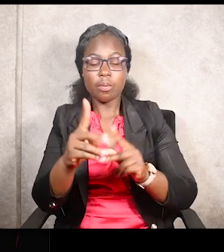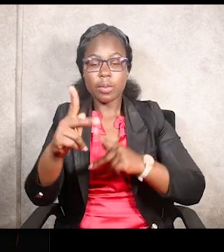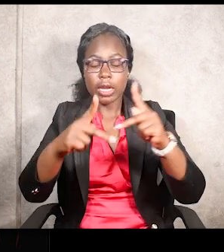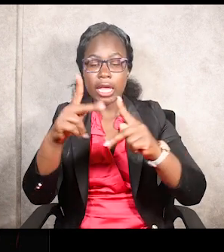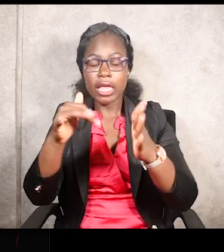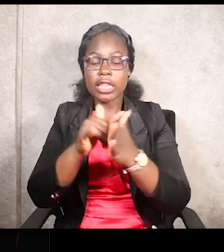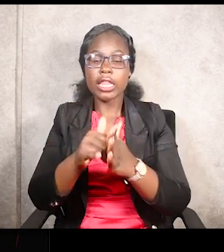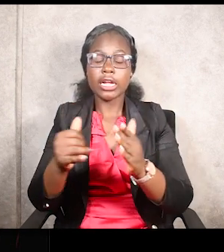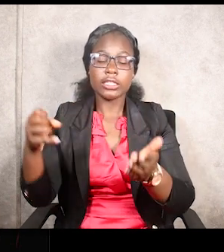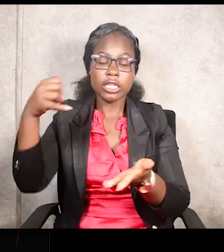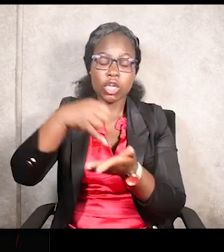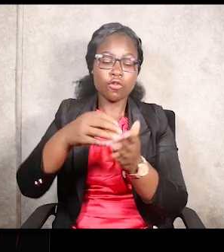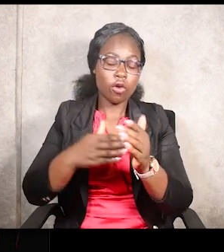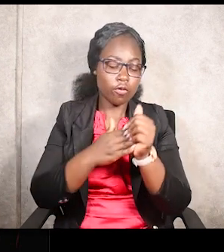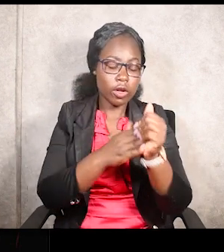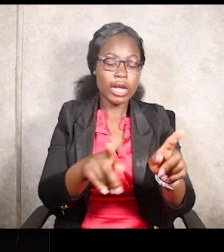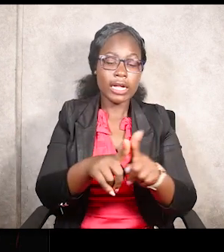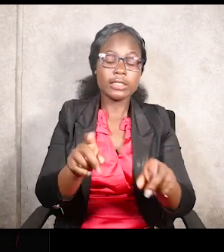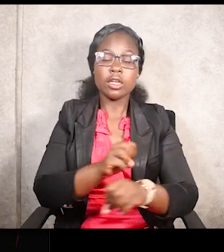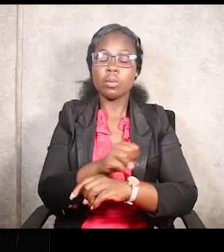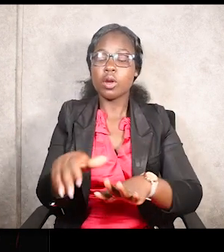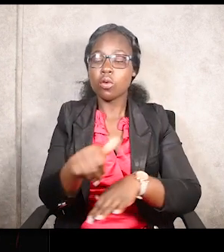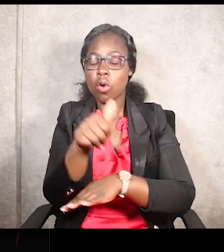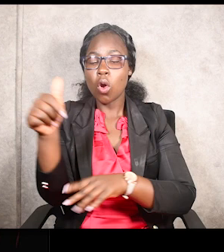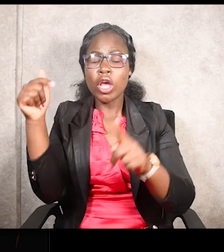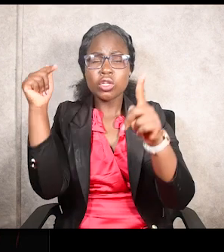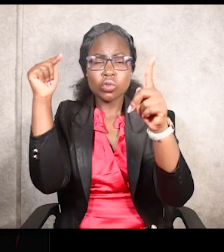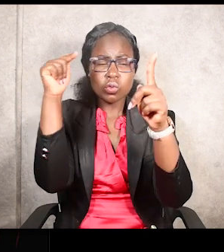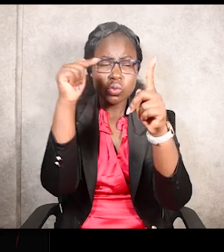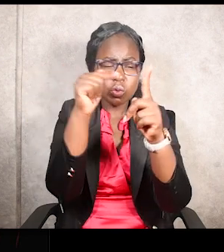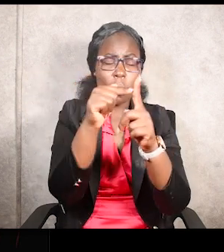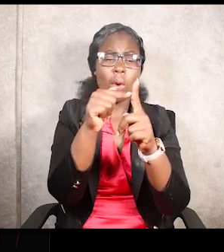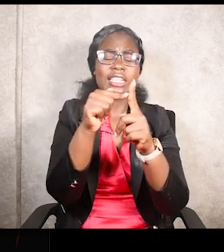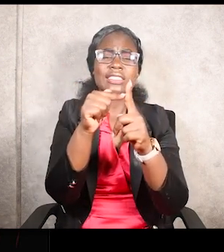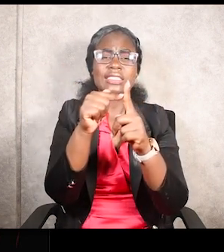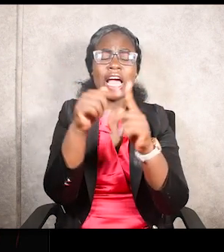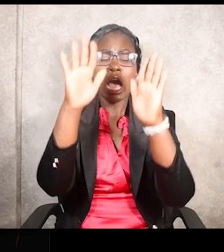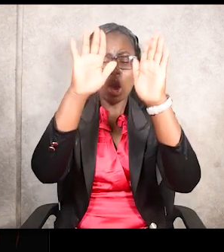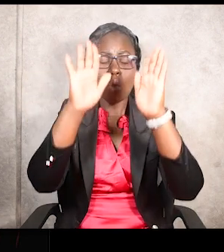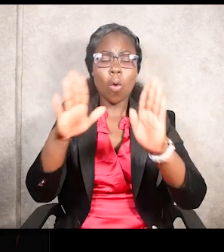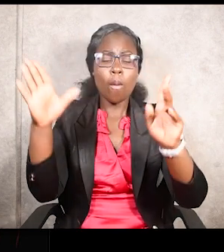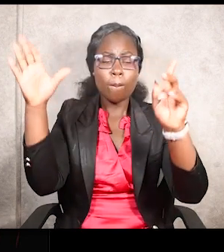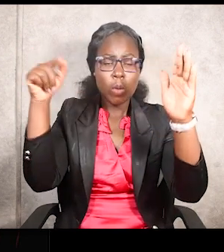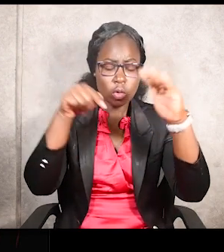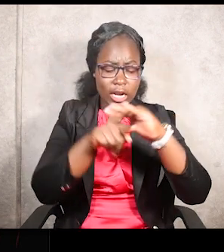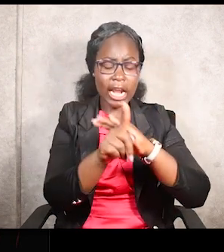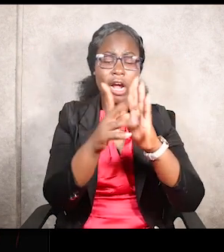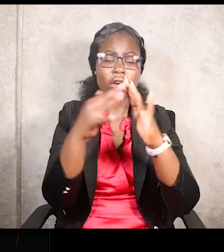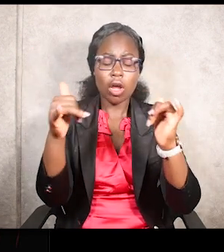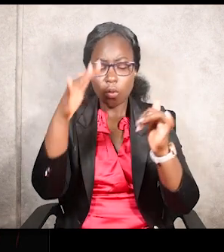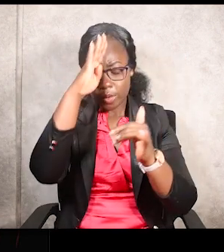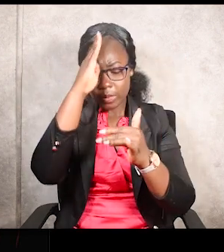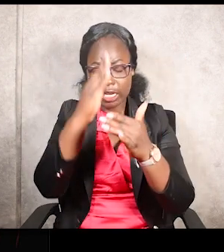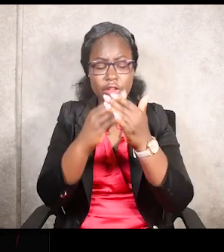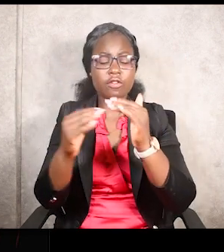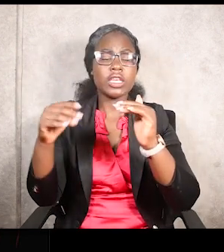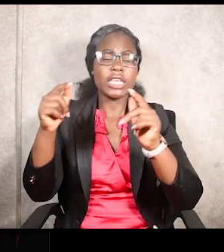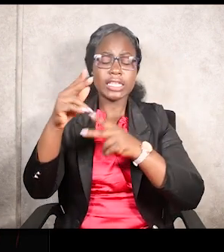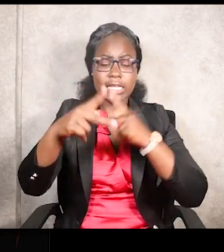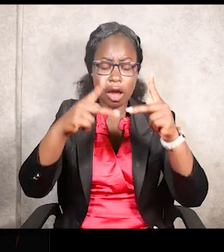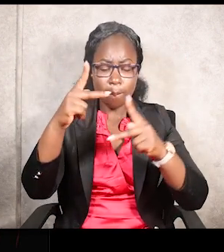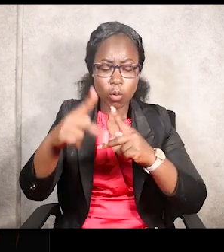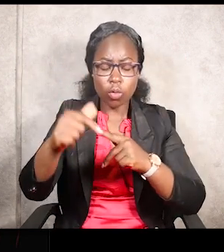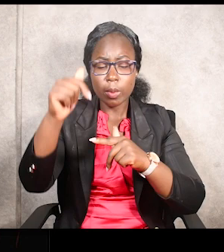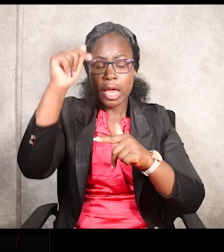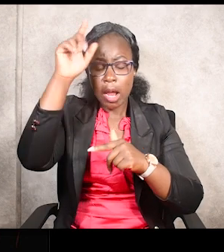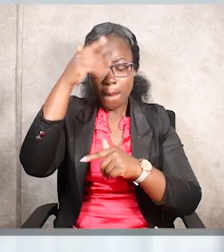involves guiding and influencing others towards a common goal. So indeed, it is a process because you